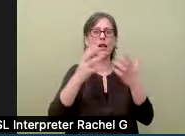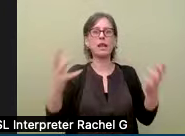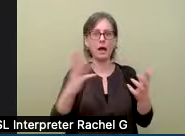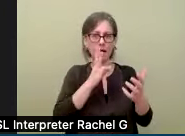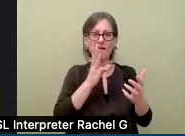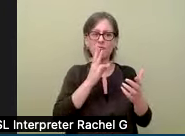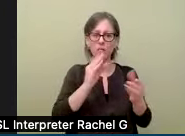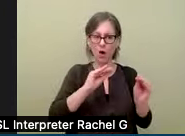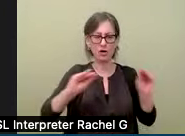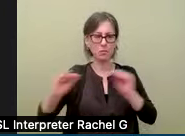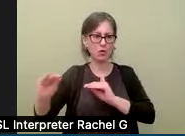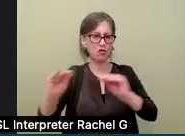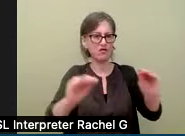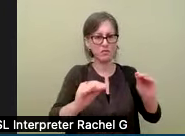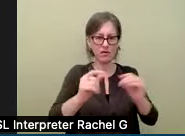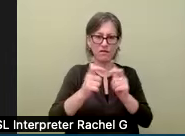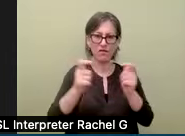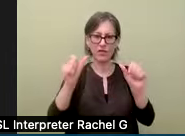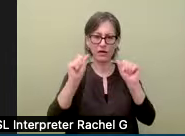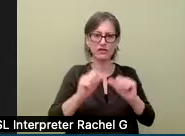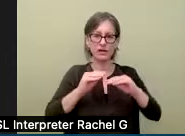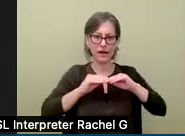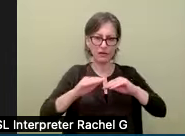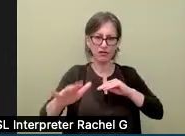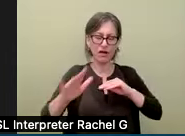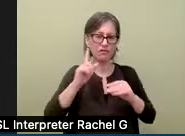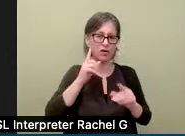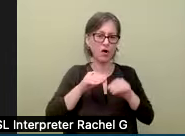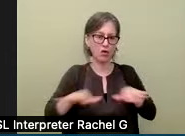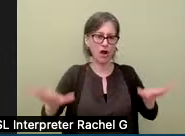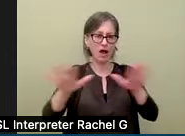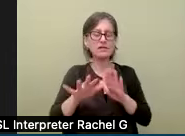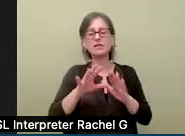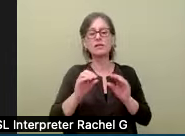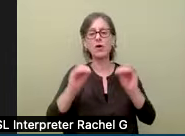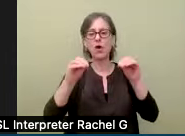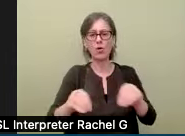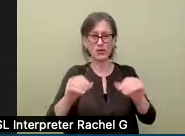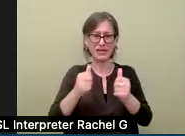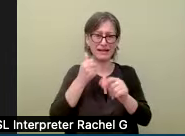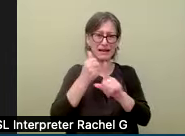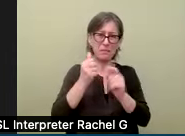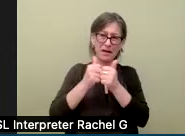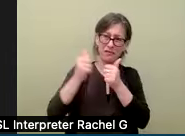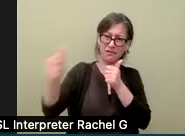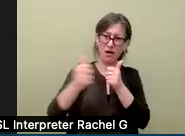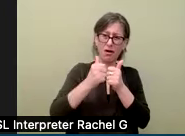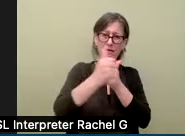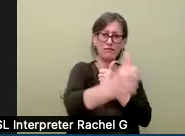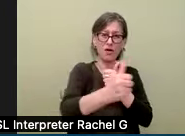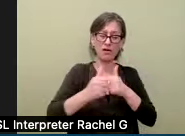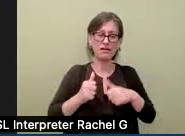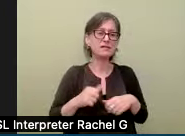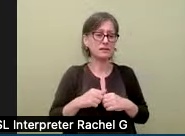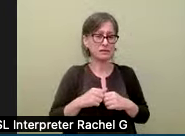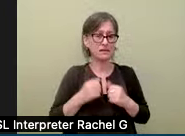water. Large tsunamis can travel across the entire ocean, impacting coastal locations far away. A tsunami has